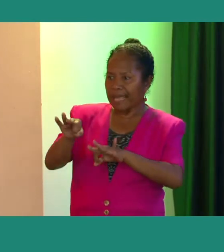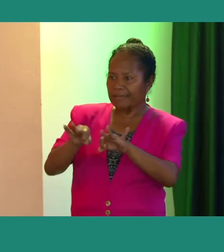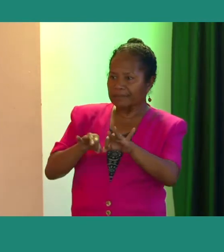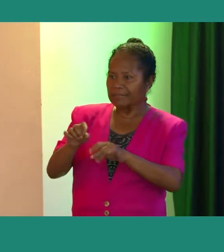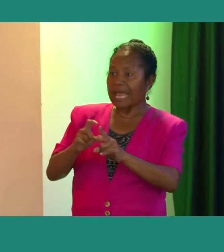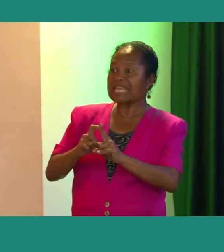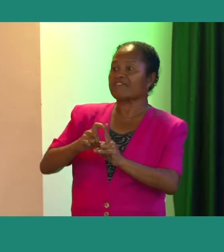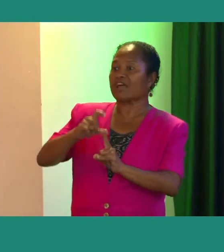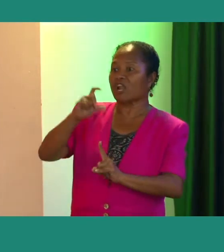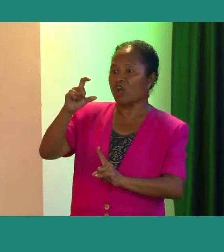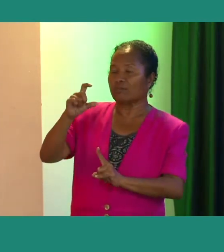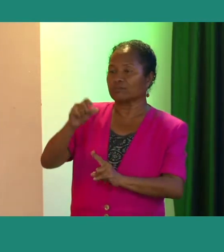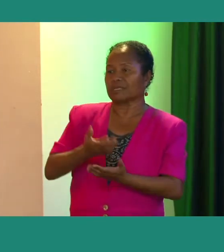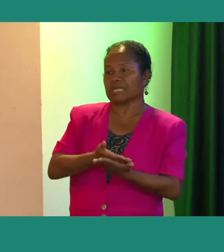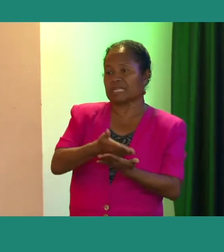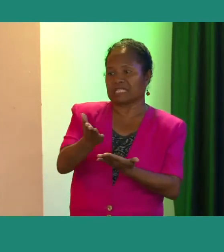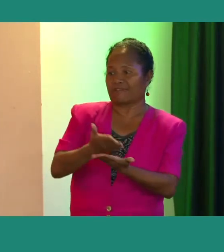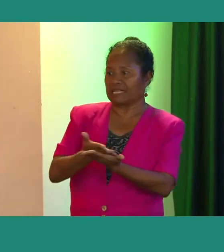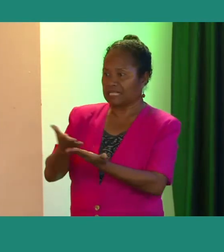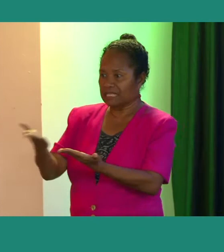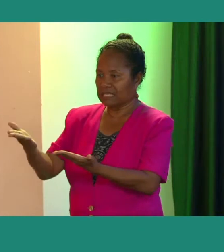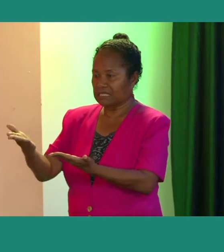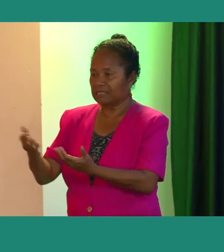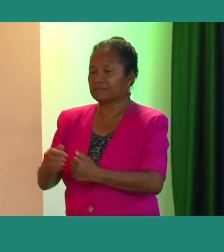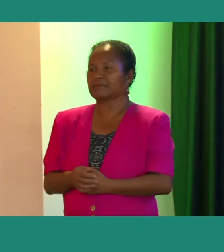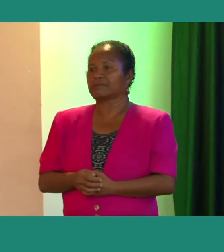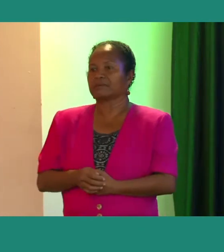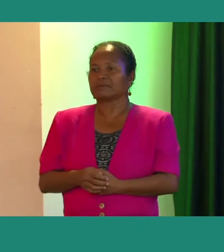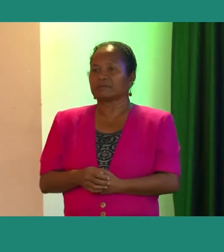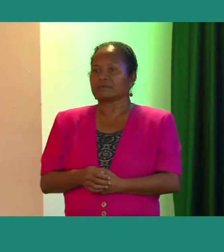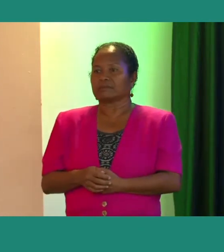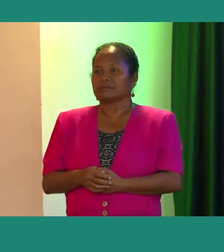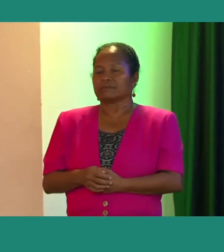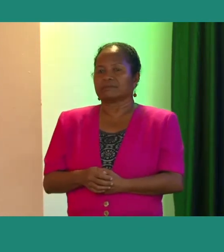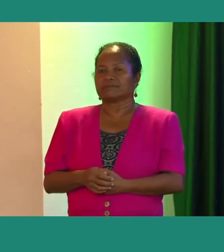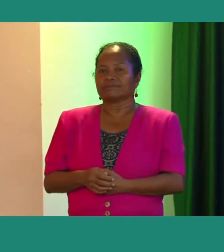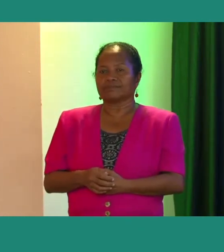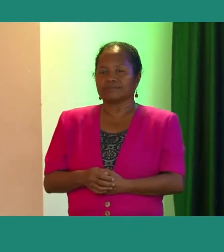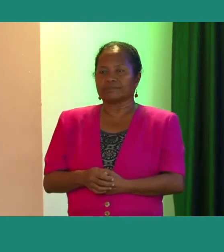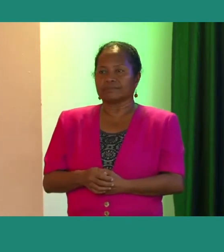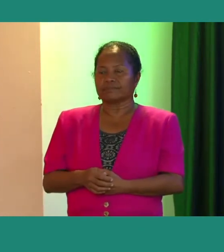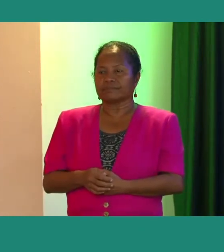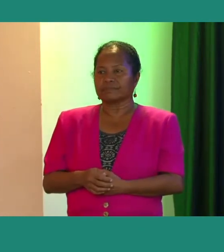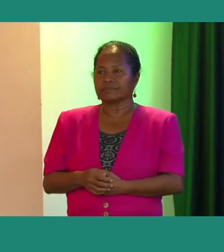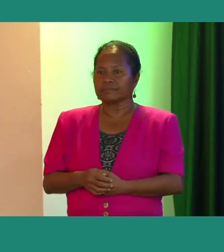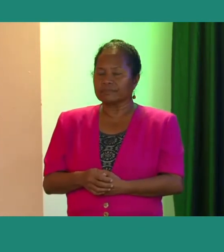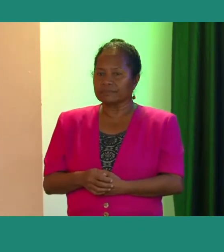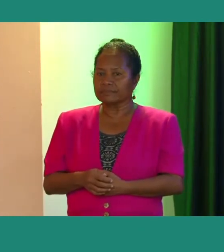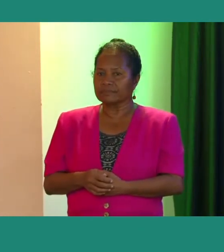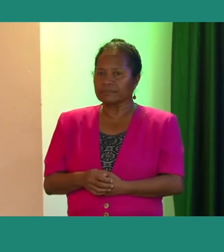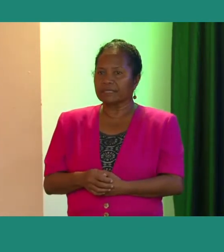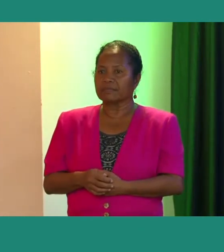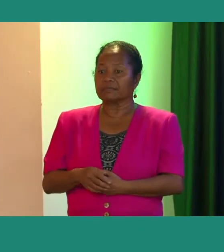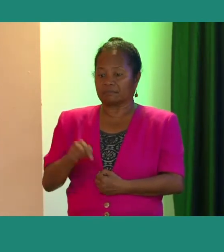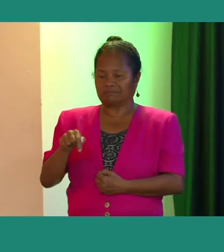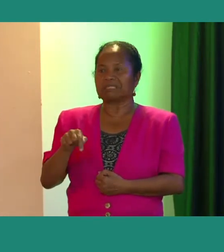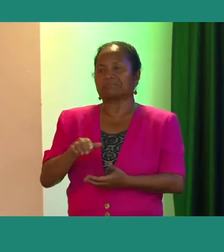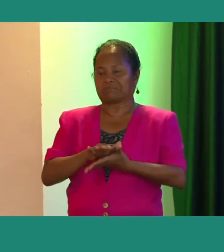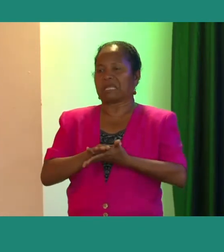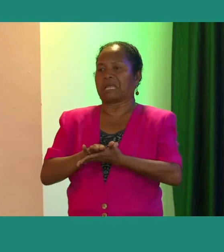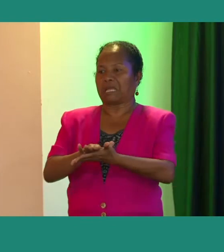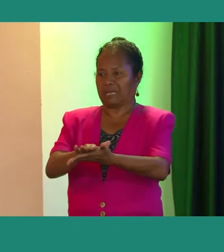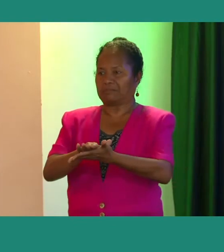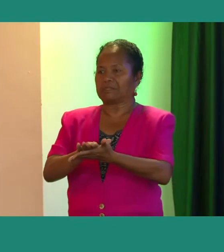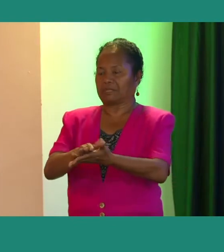services for the customer is usually made up of both men and women. And so this helps